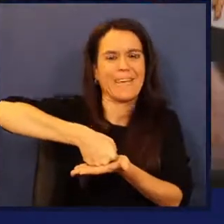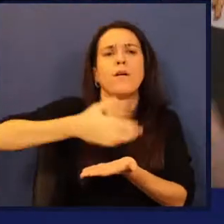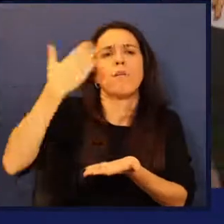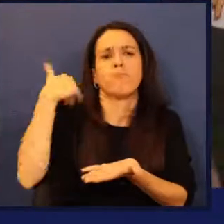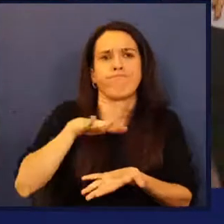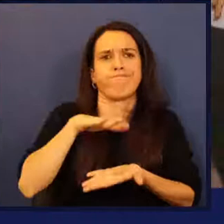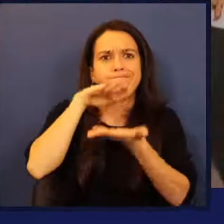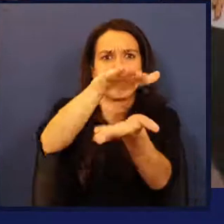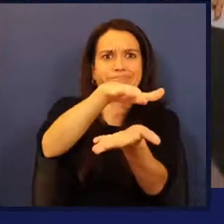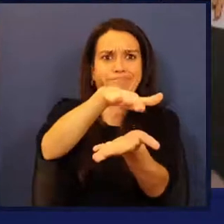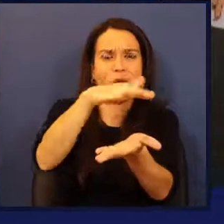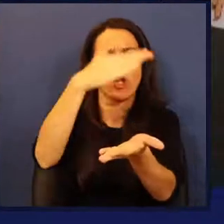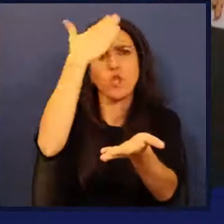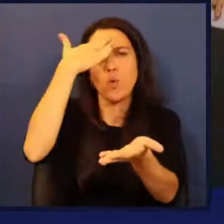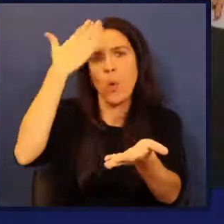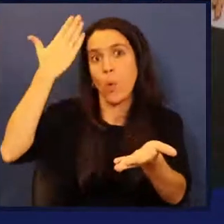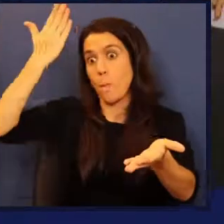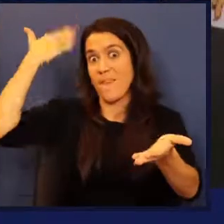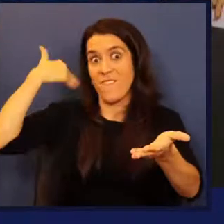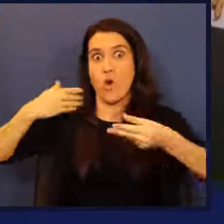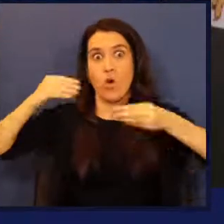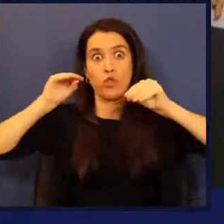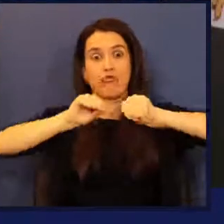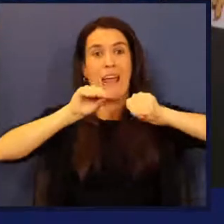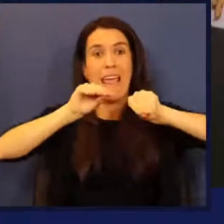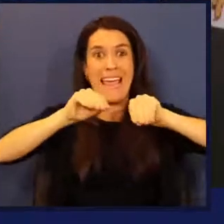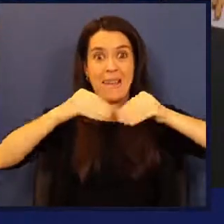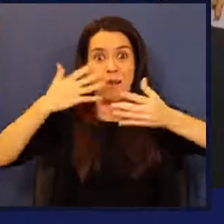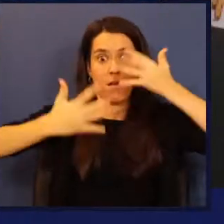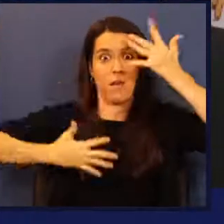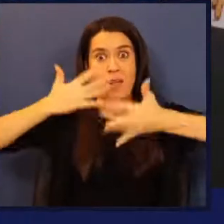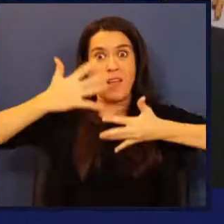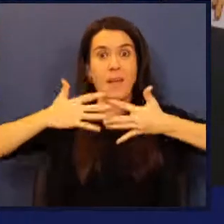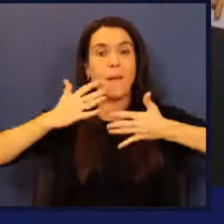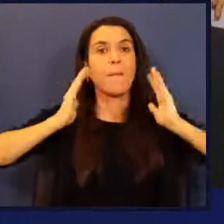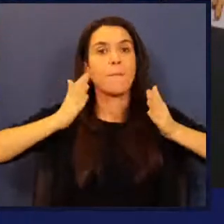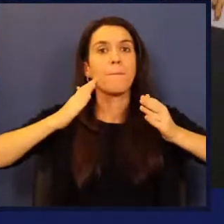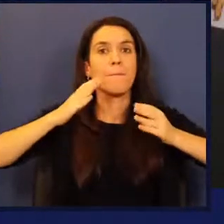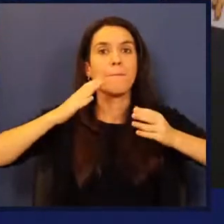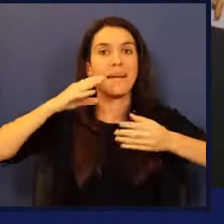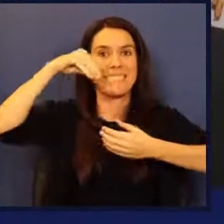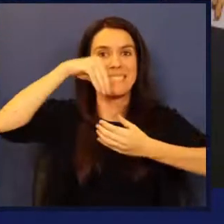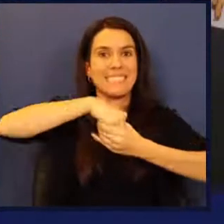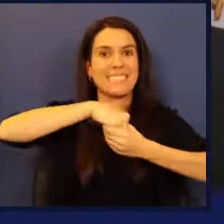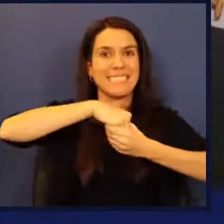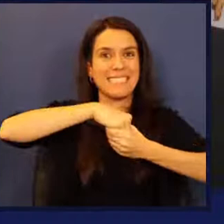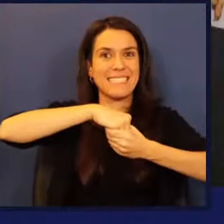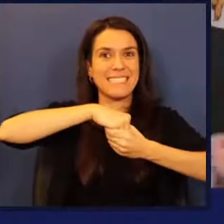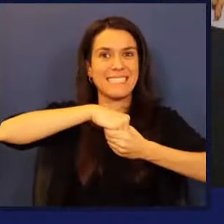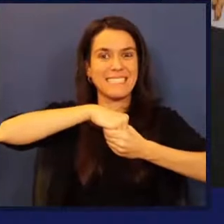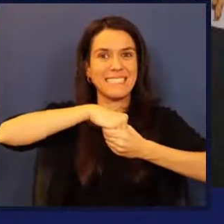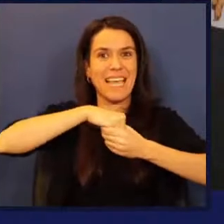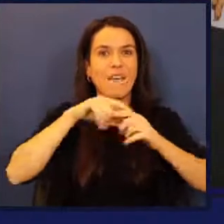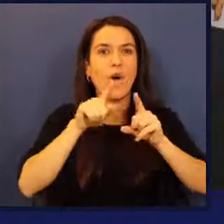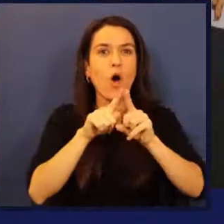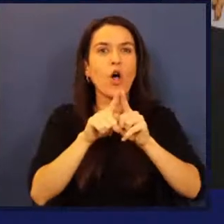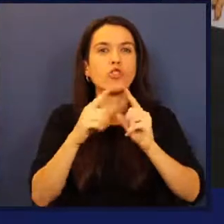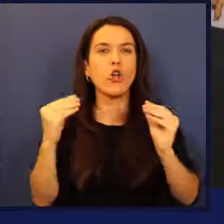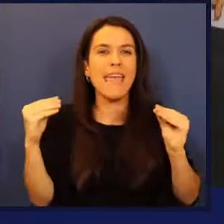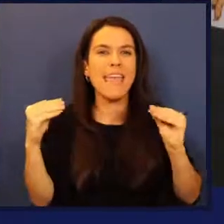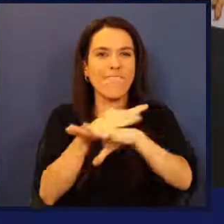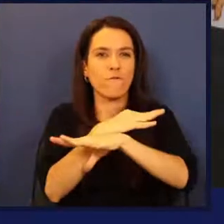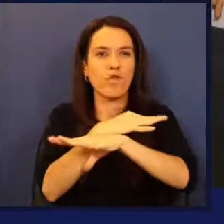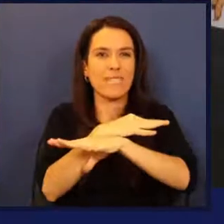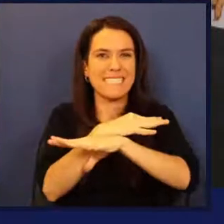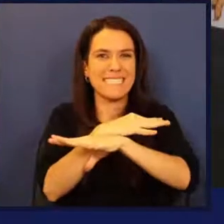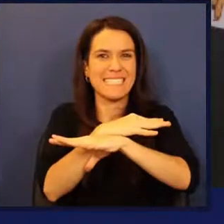You know what data was used to train it. You should also store the data that you're doing what's called inference on, which is the prediction, right?